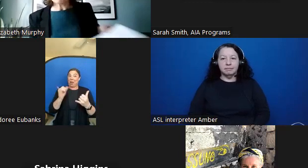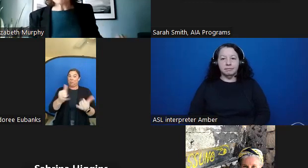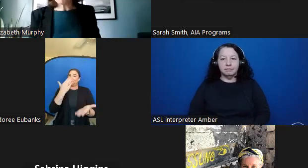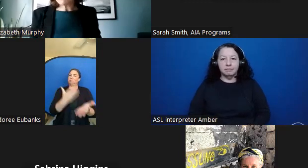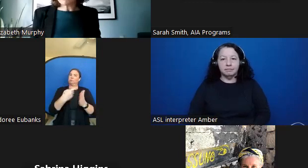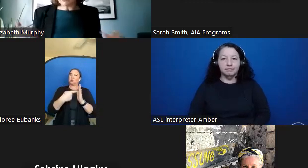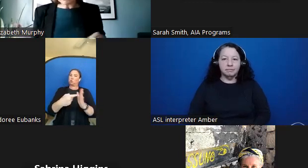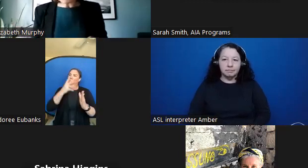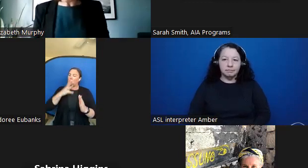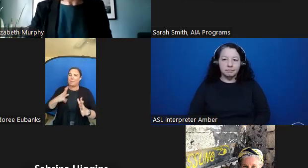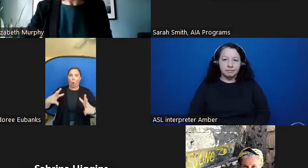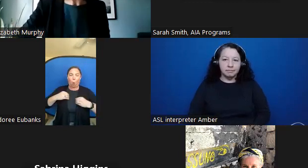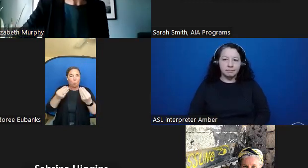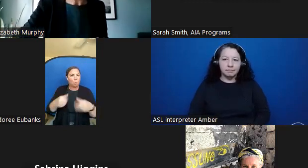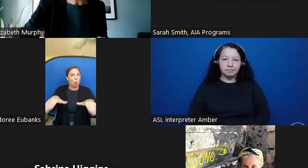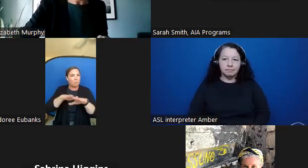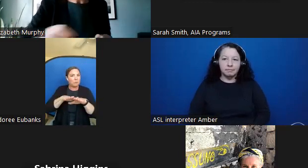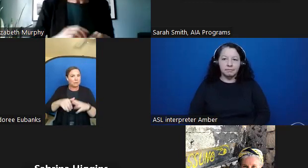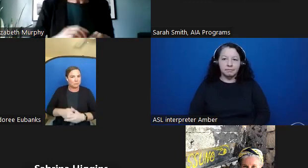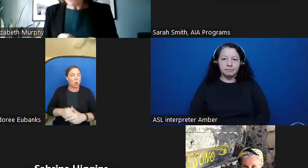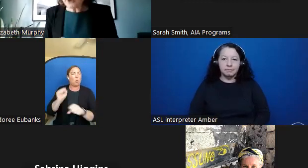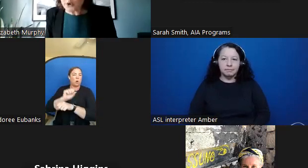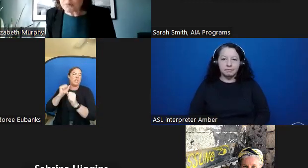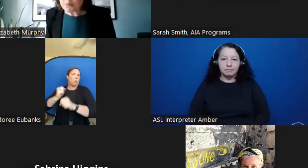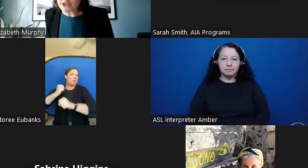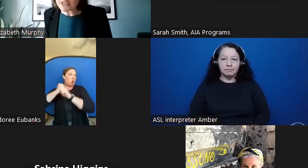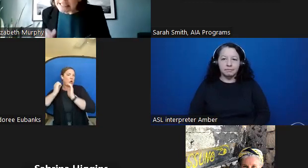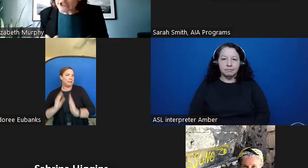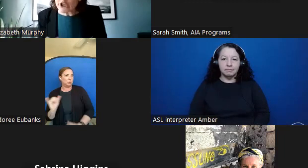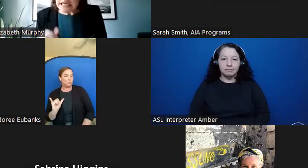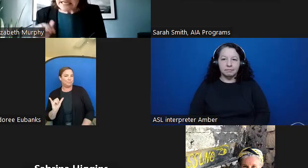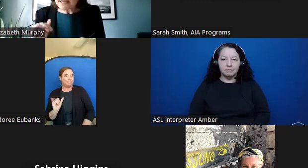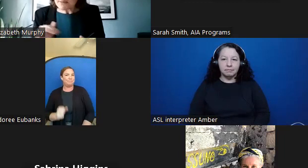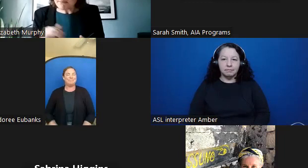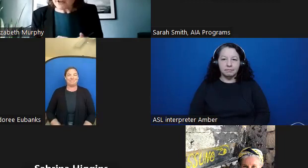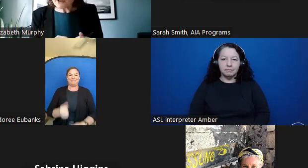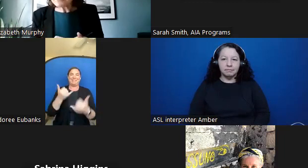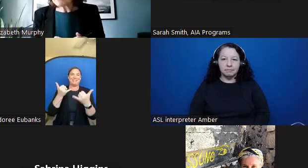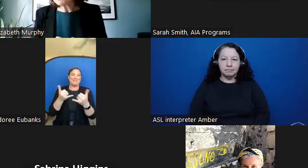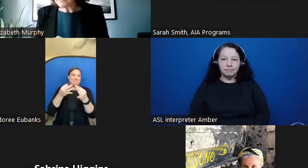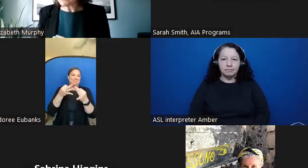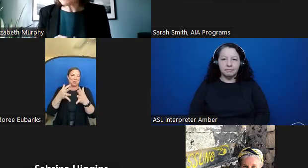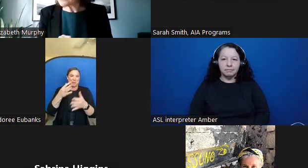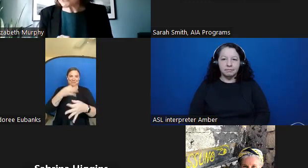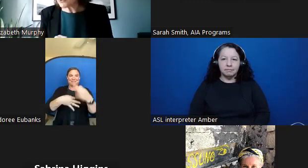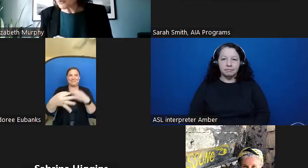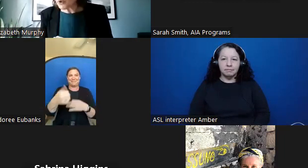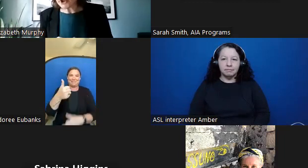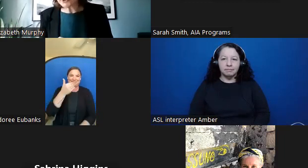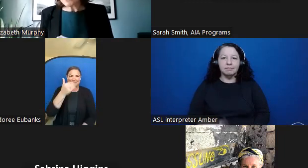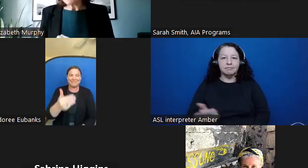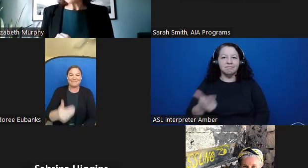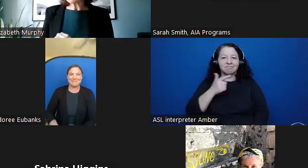owners working with a guardian. The other notable mention here is that the potter is able to hire